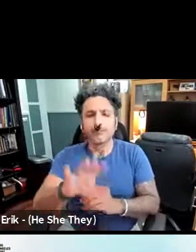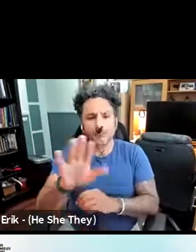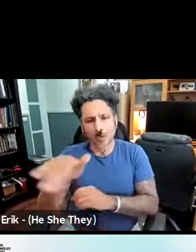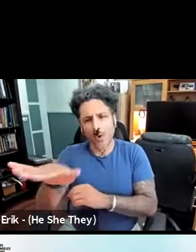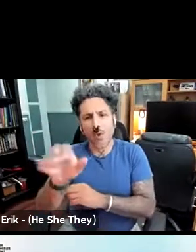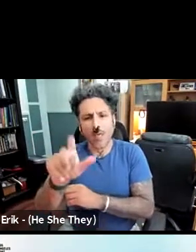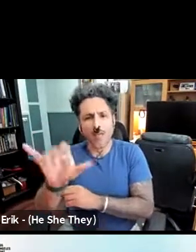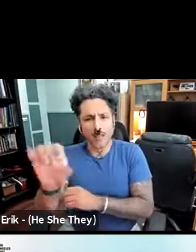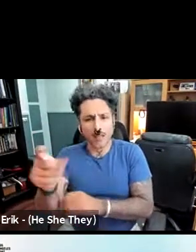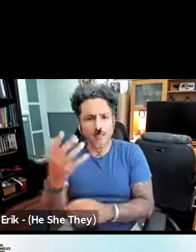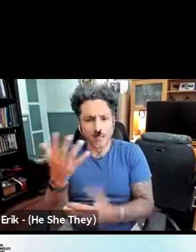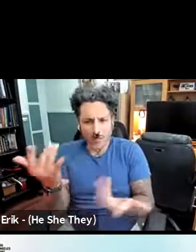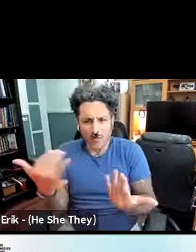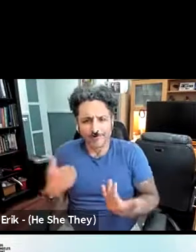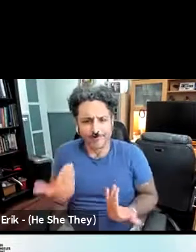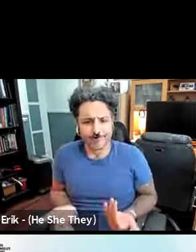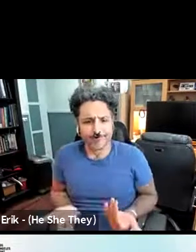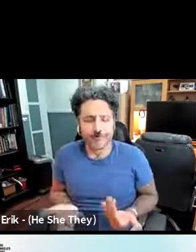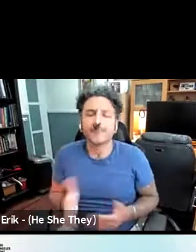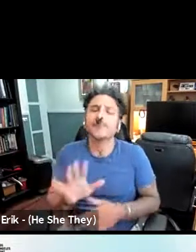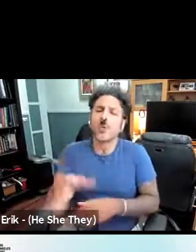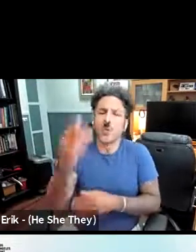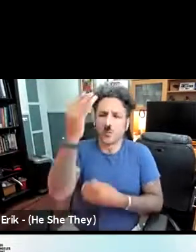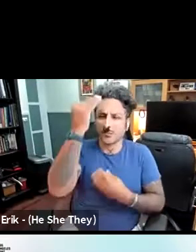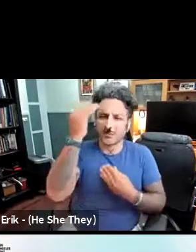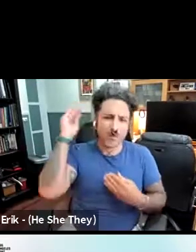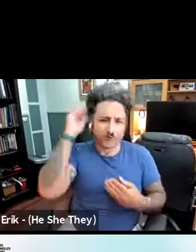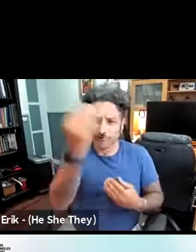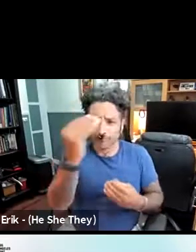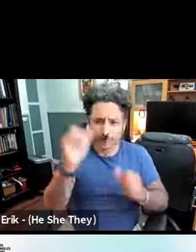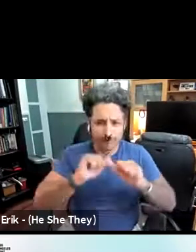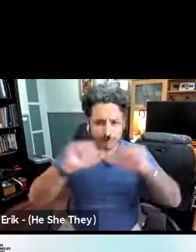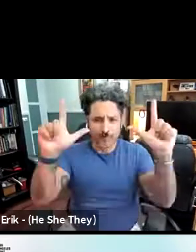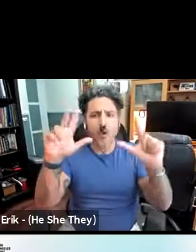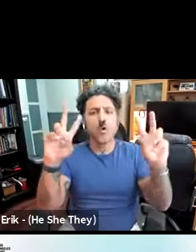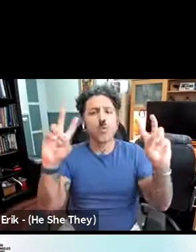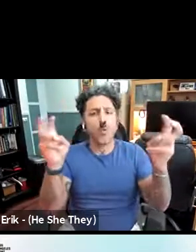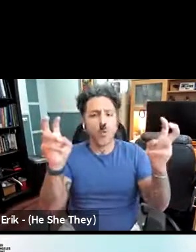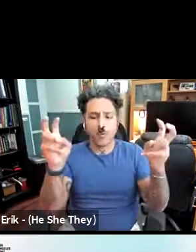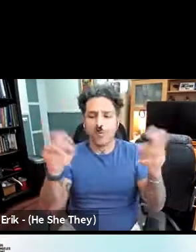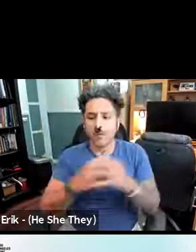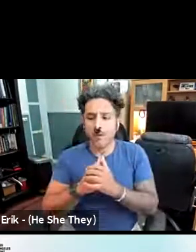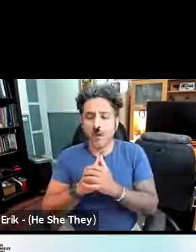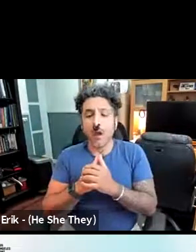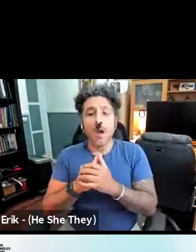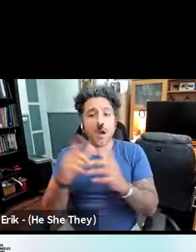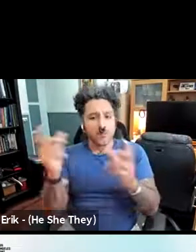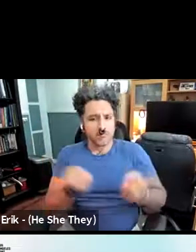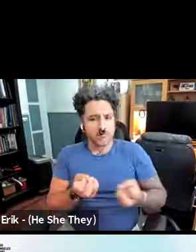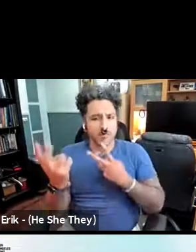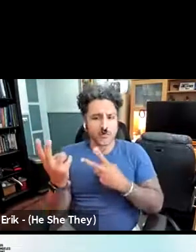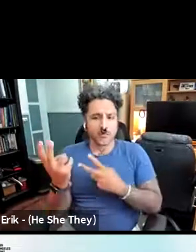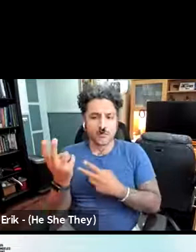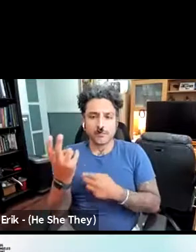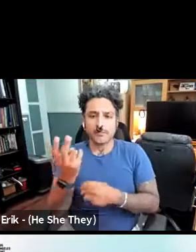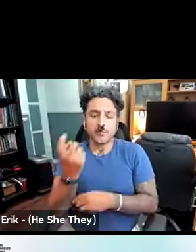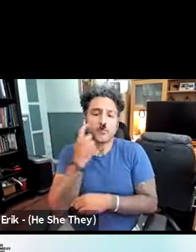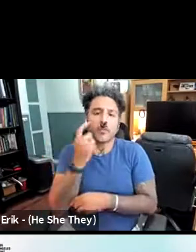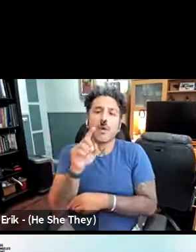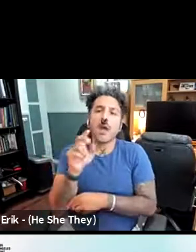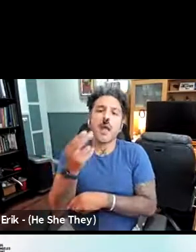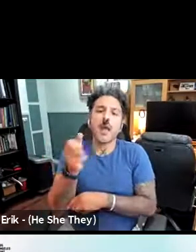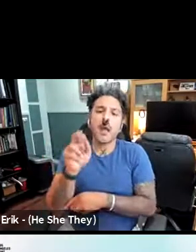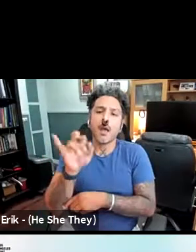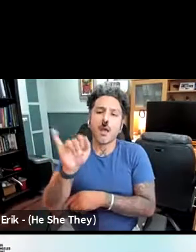Go ahead, Lex, what you got? It reminded me so much of this quote that I posted earlier today by Harriet Tubman that